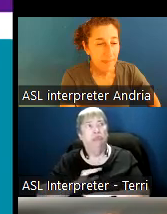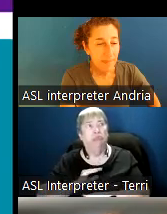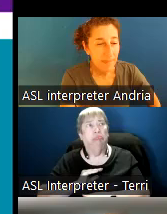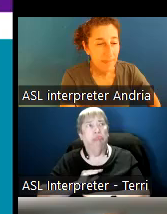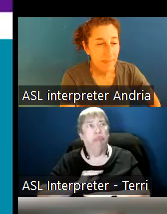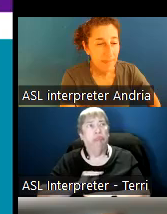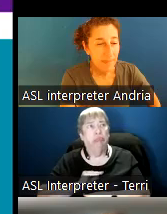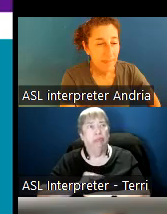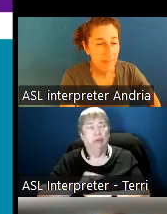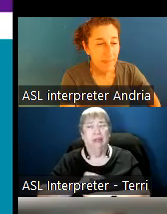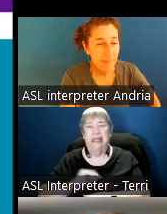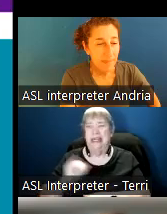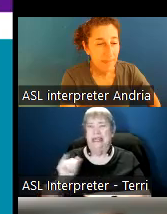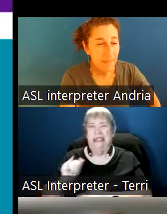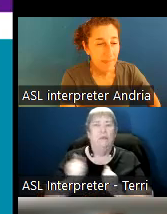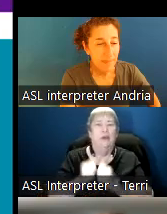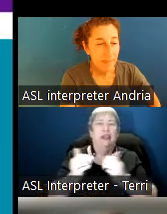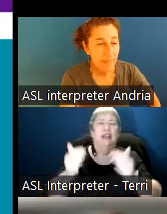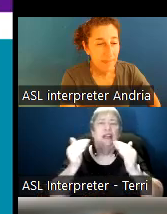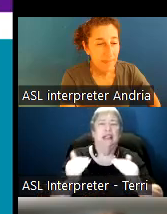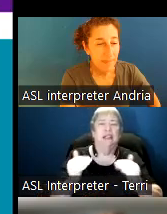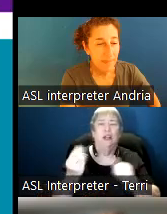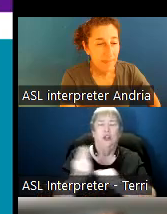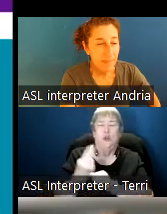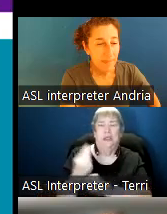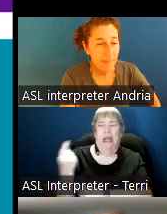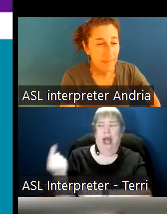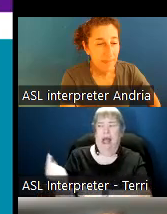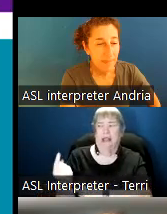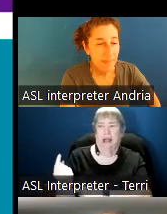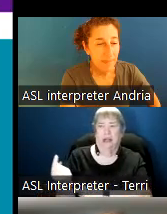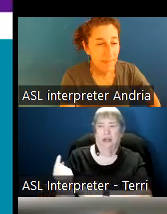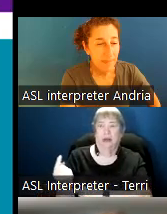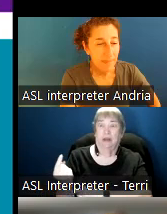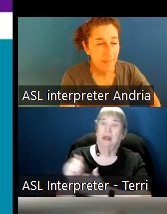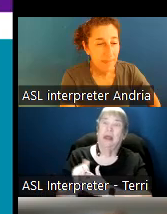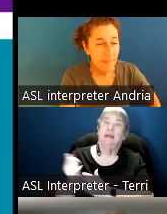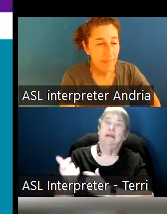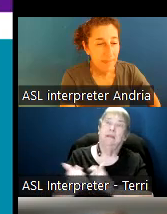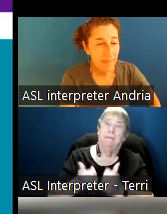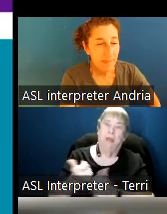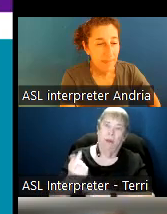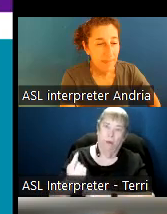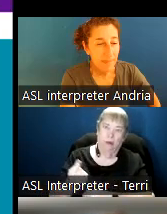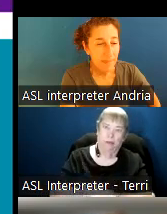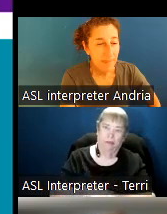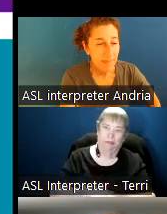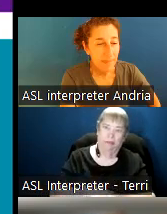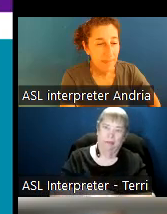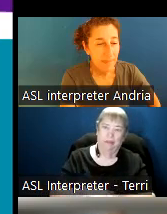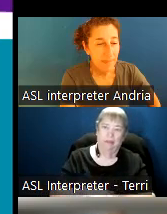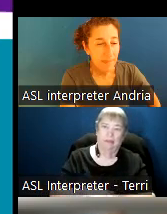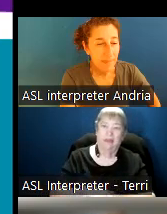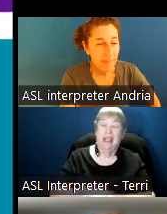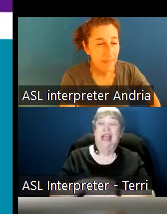isolation. Isolation is one of the biggest tools in the abuser's toolkit. Get the victim